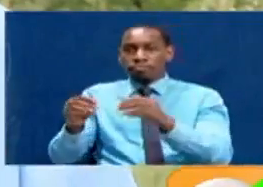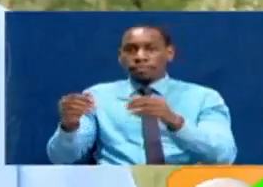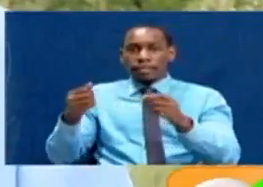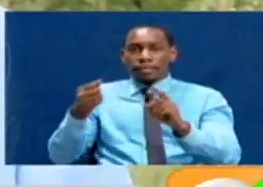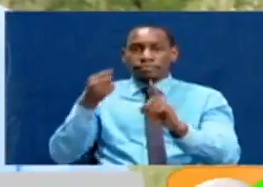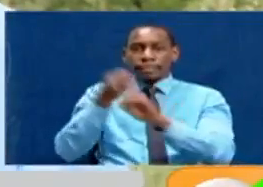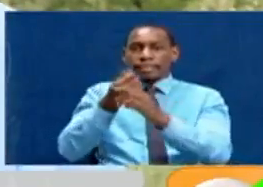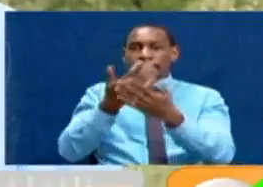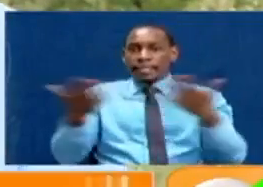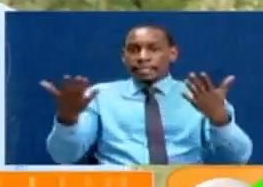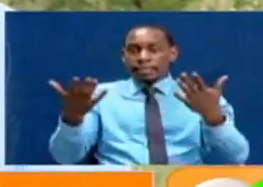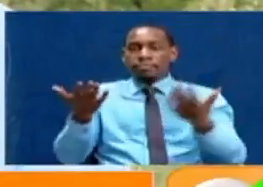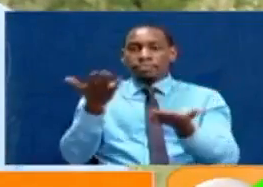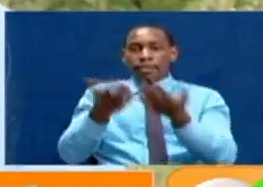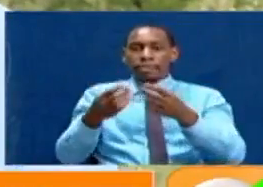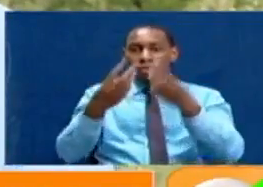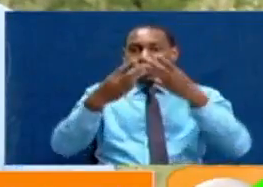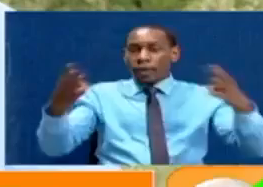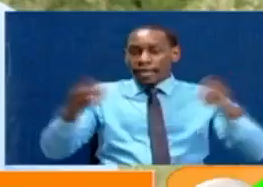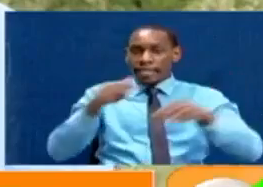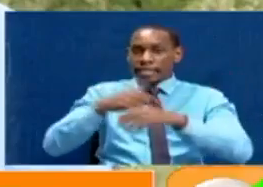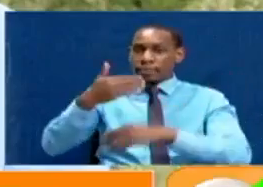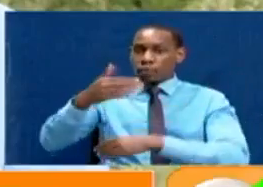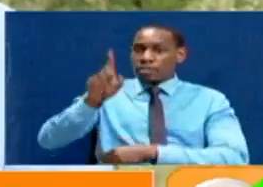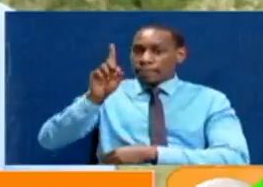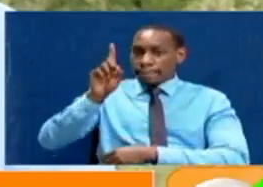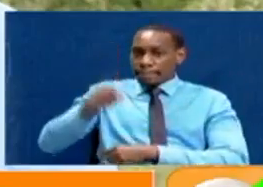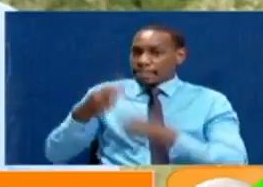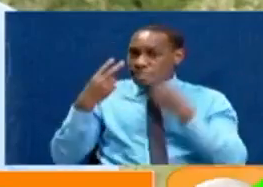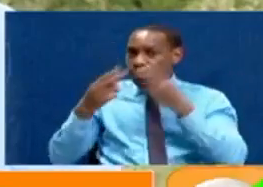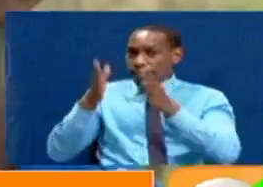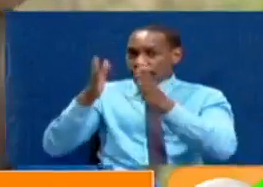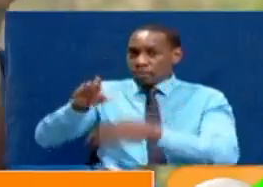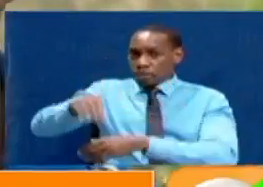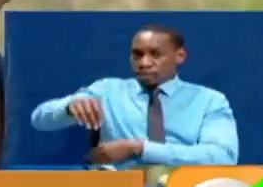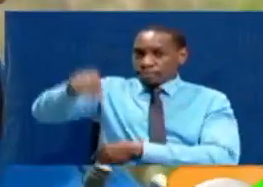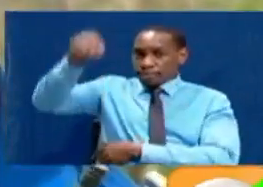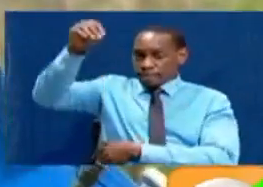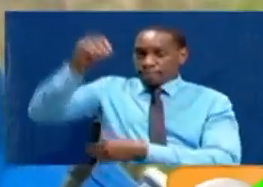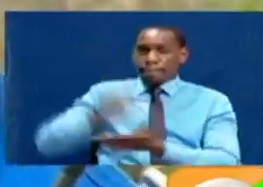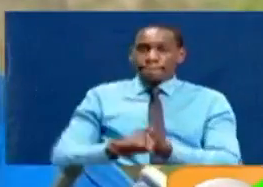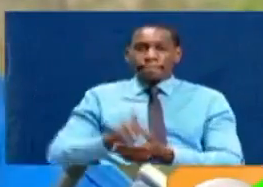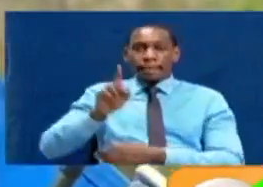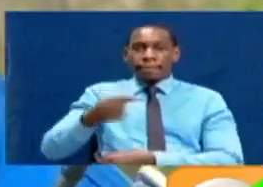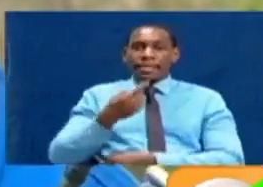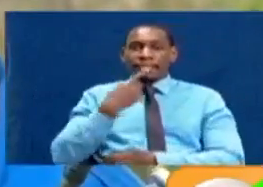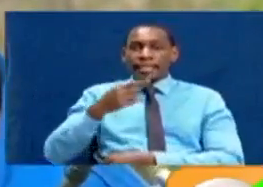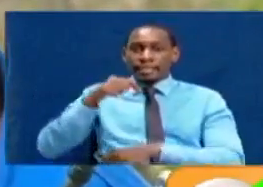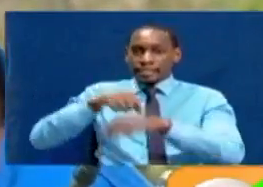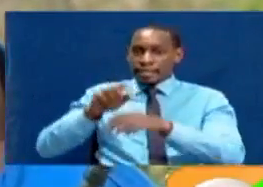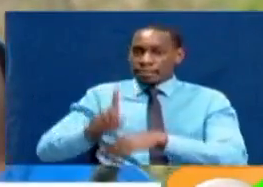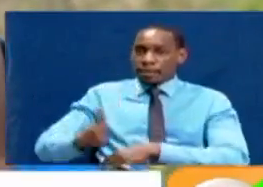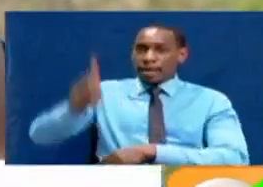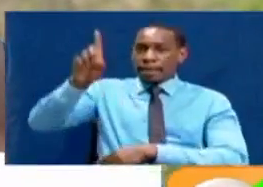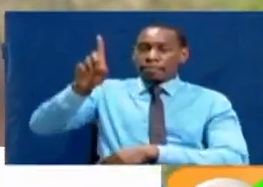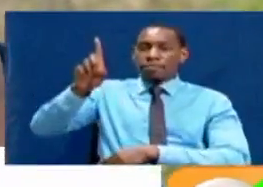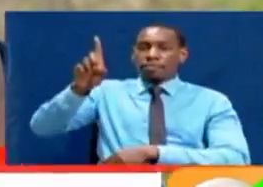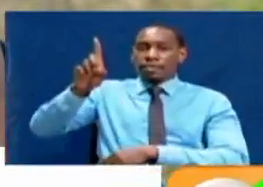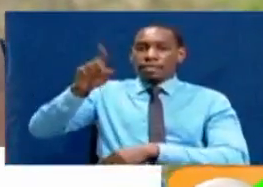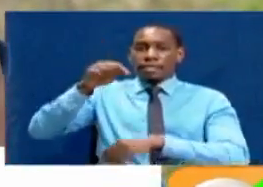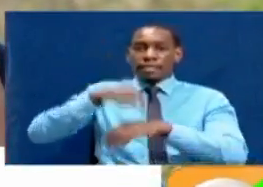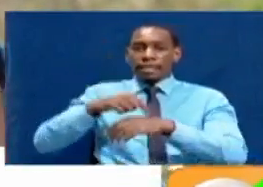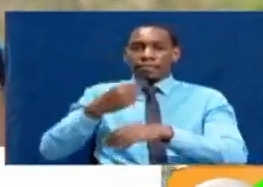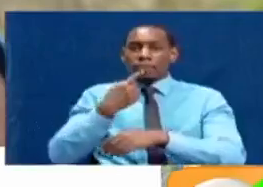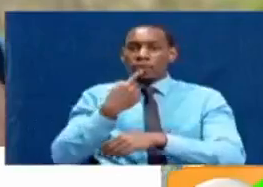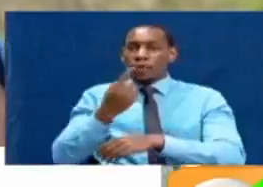or the power line. So every time you must see the person you are lifting. So you need to tell him when to take you up. When you want to